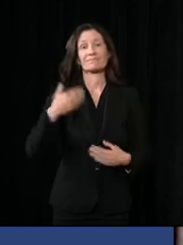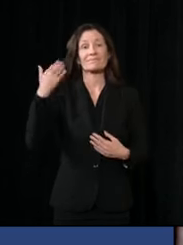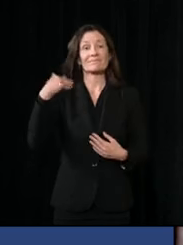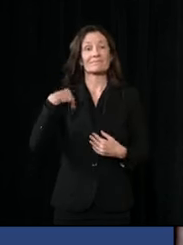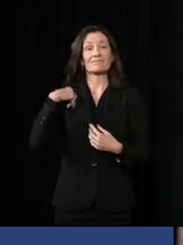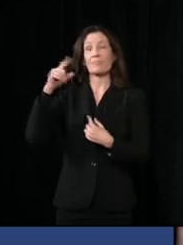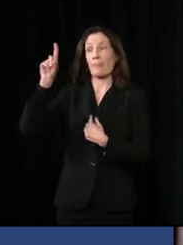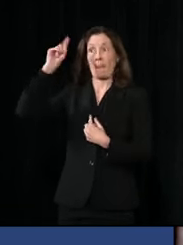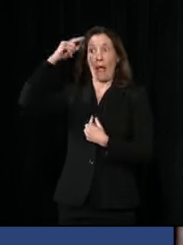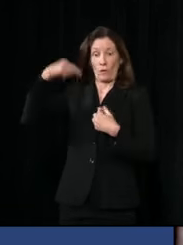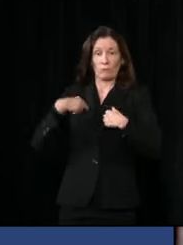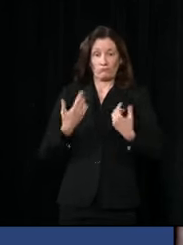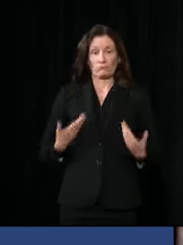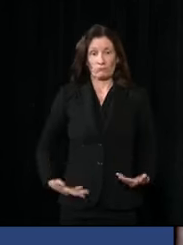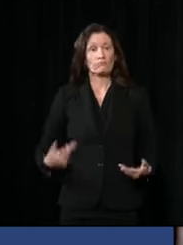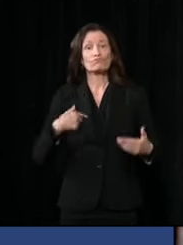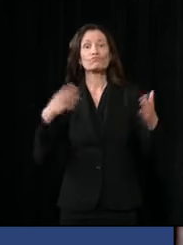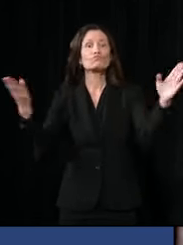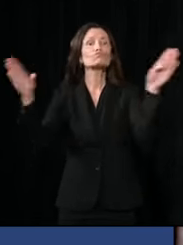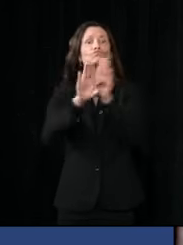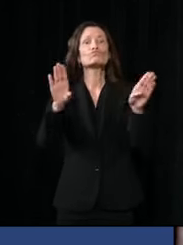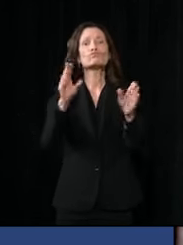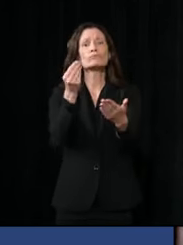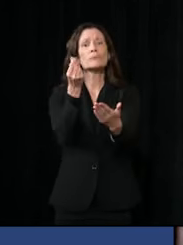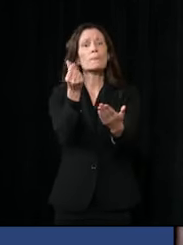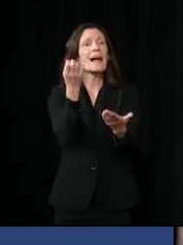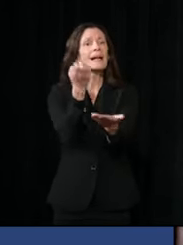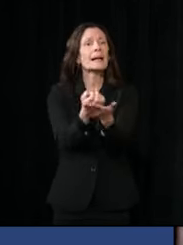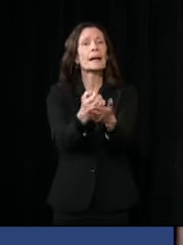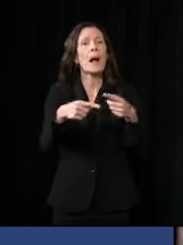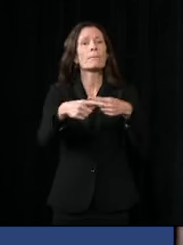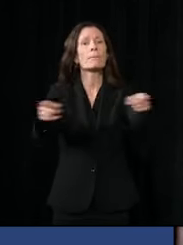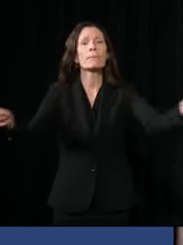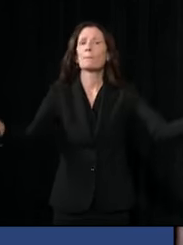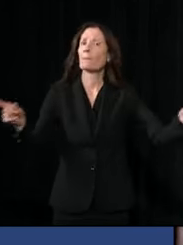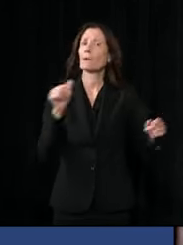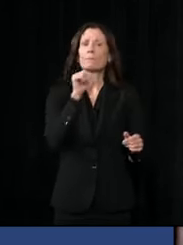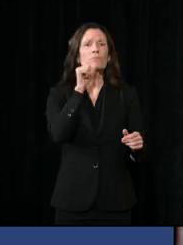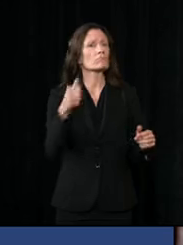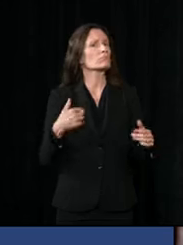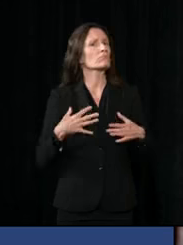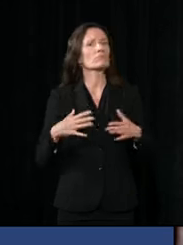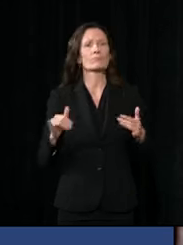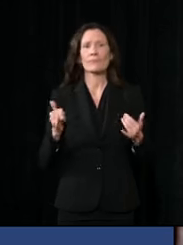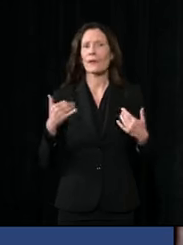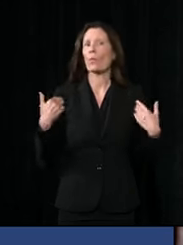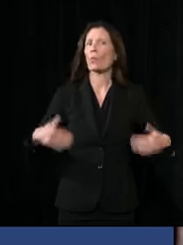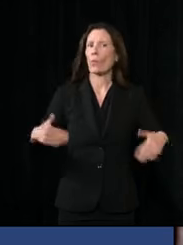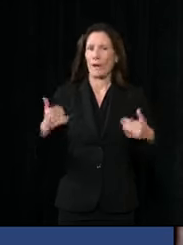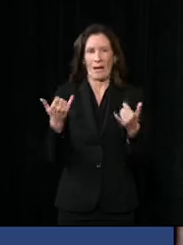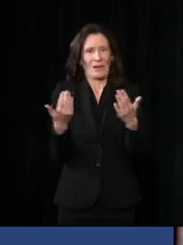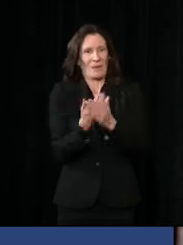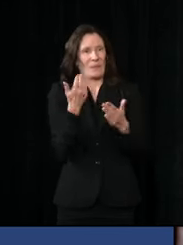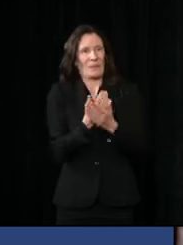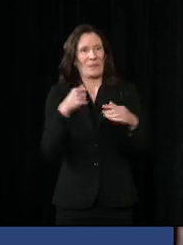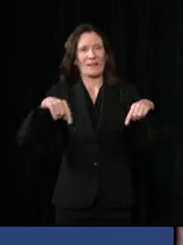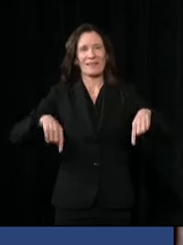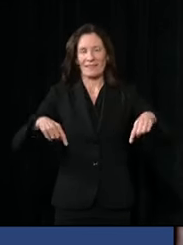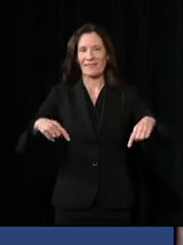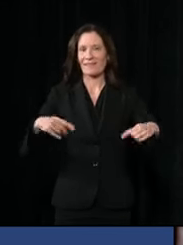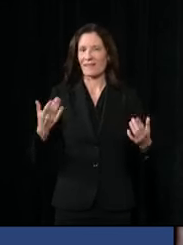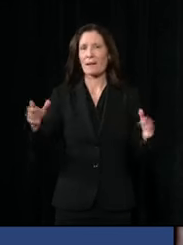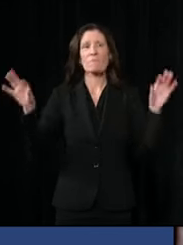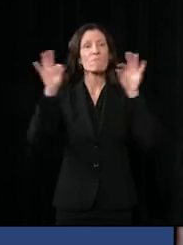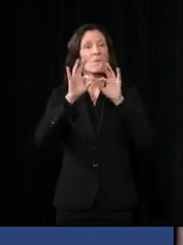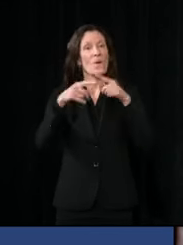businesses are in an unprecedented position. Many shuttered across the state to protect against the spread of the deadly